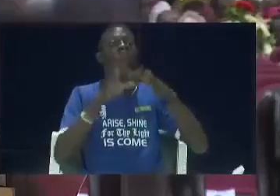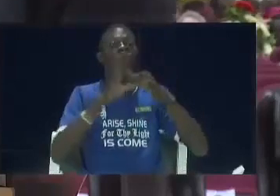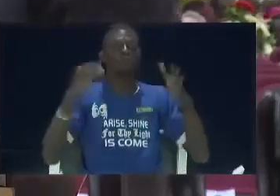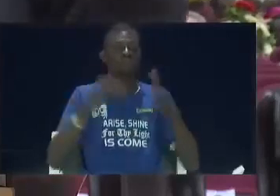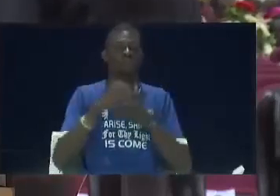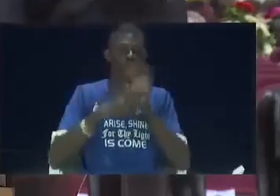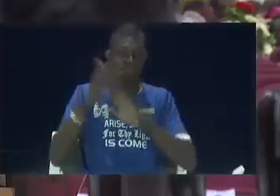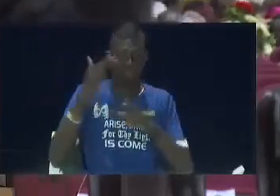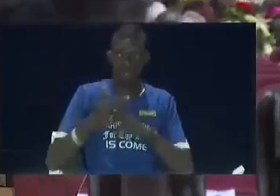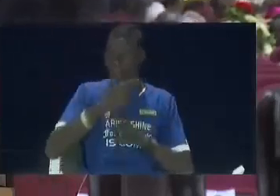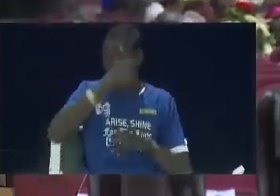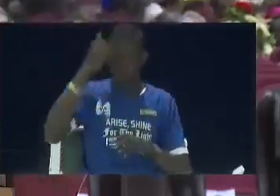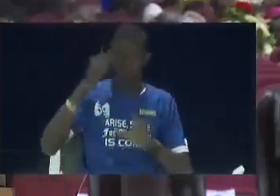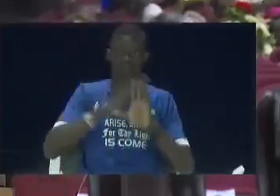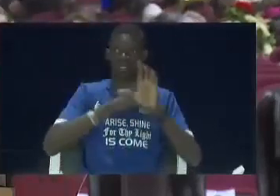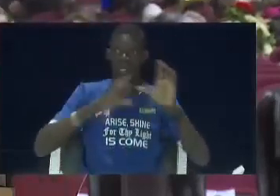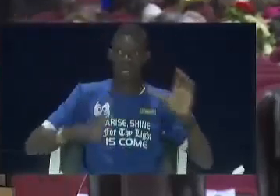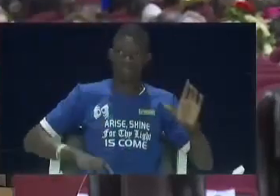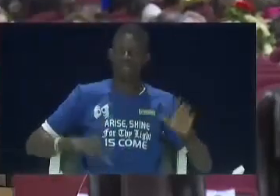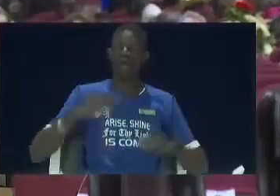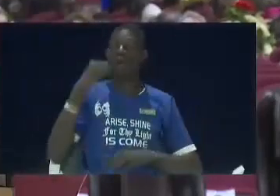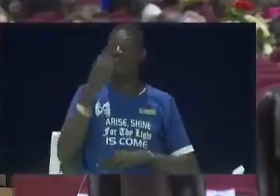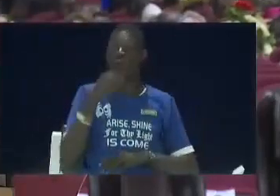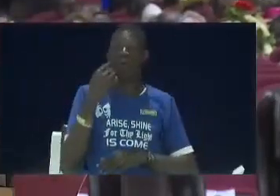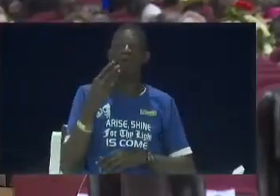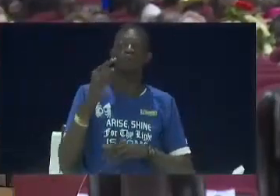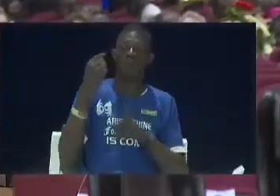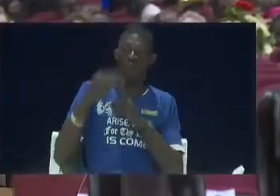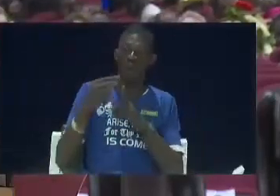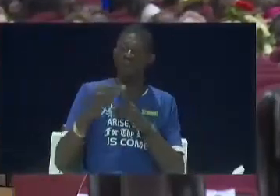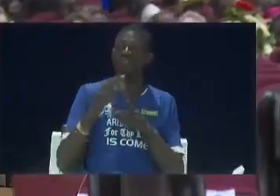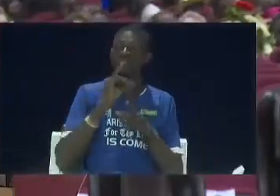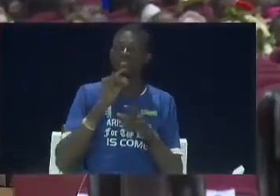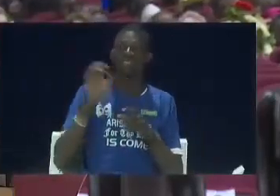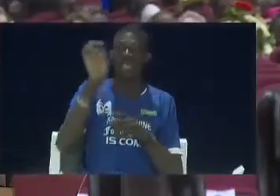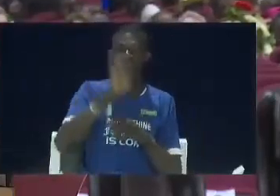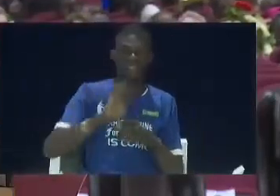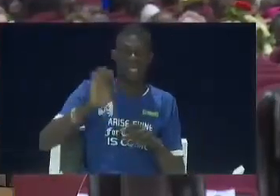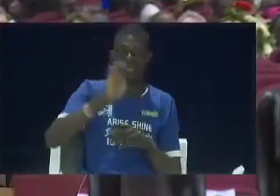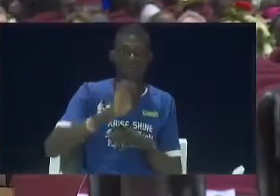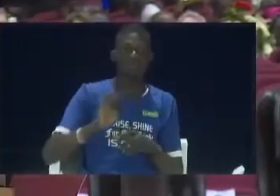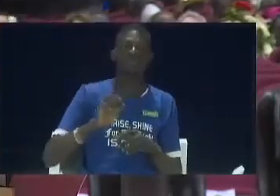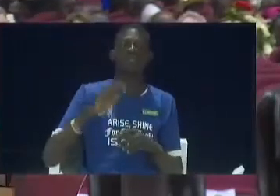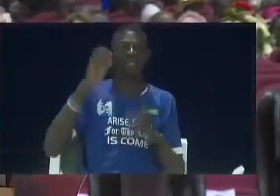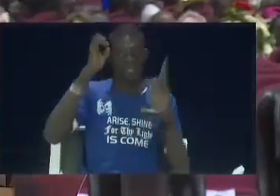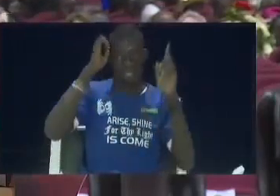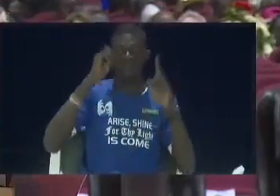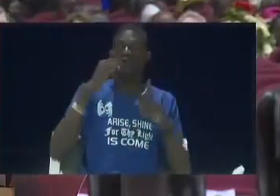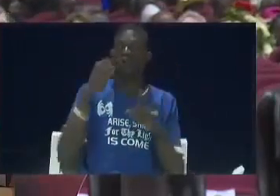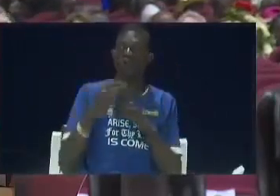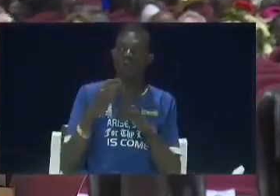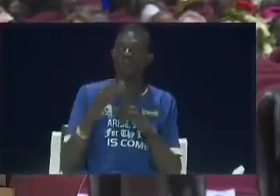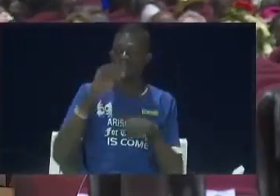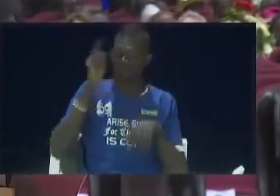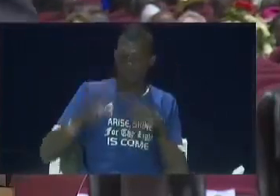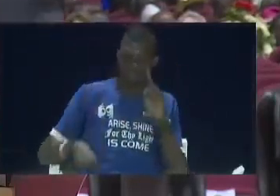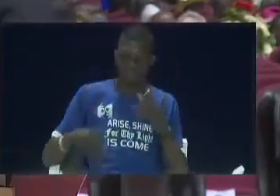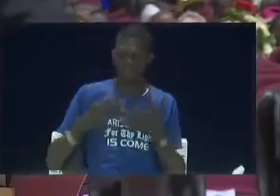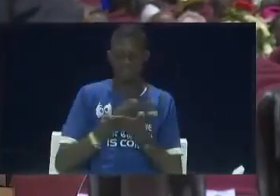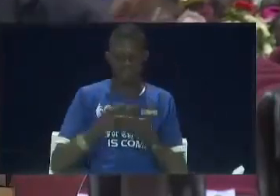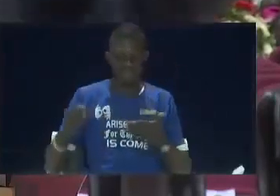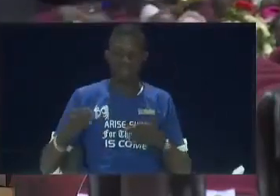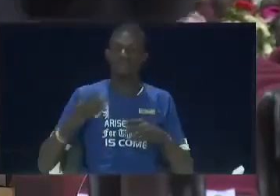Because Christ, whose word is eternal, whose word can never fail, has said